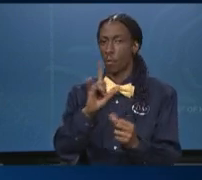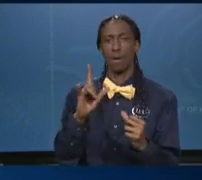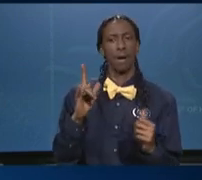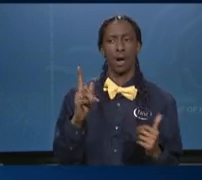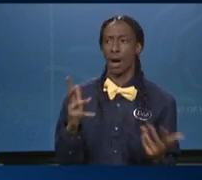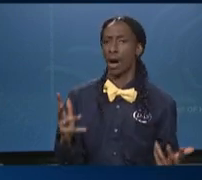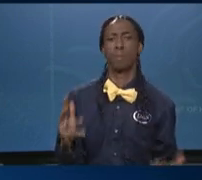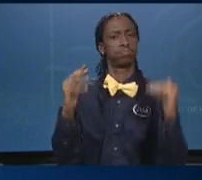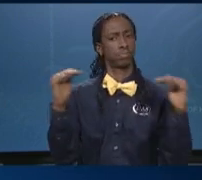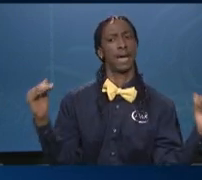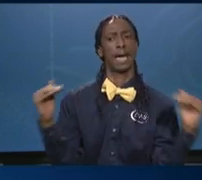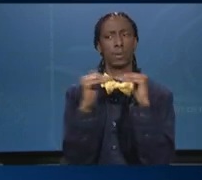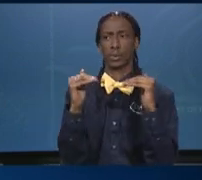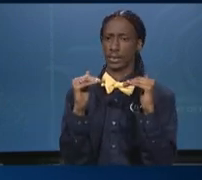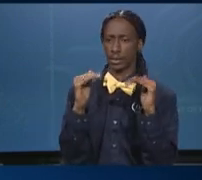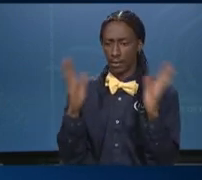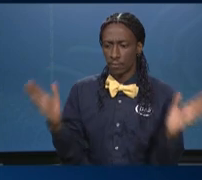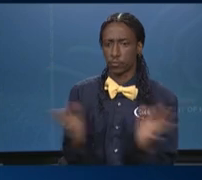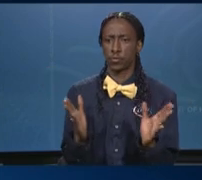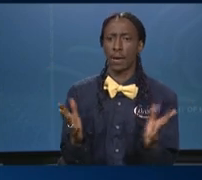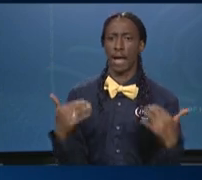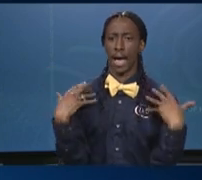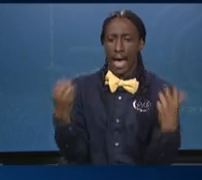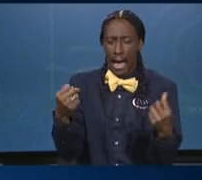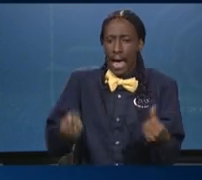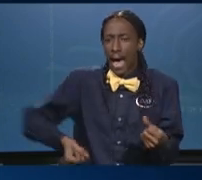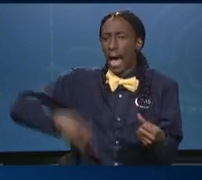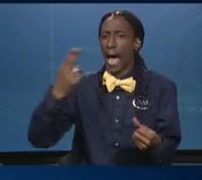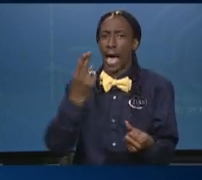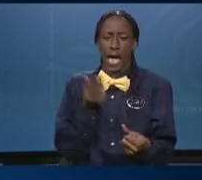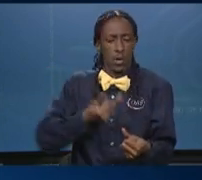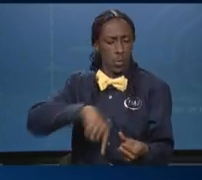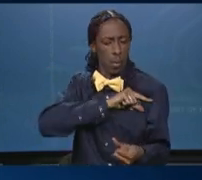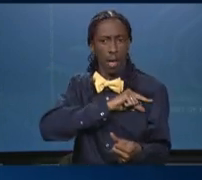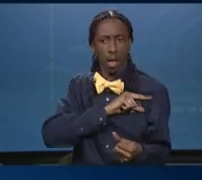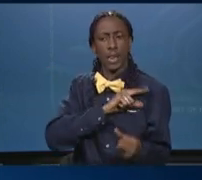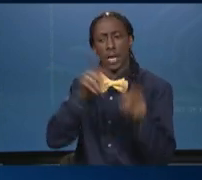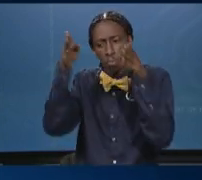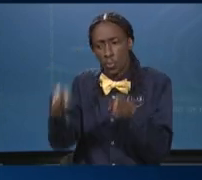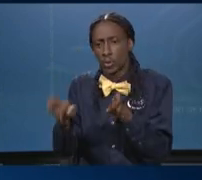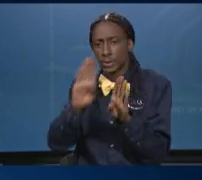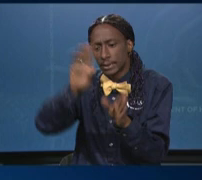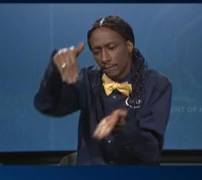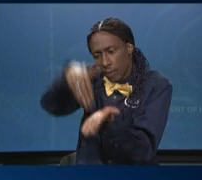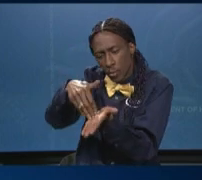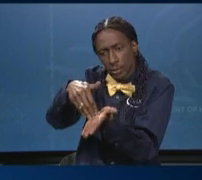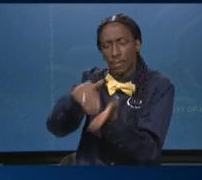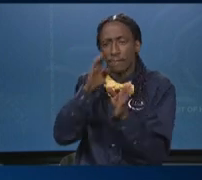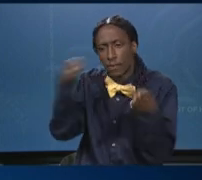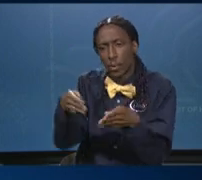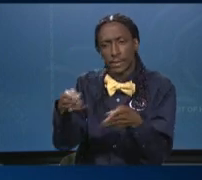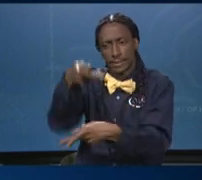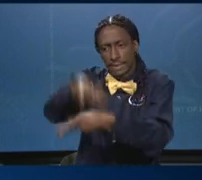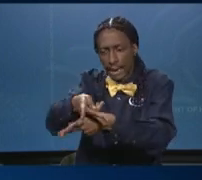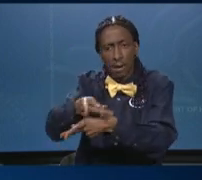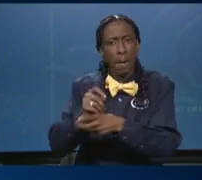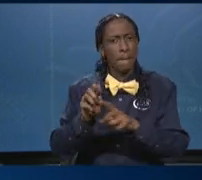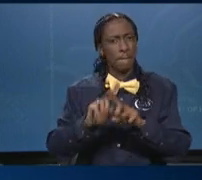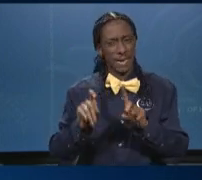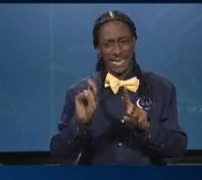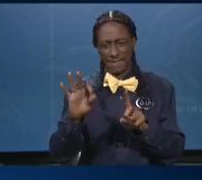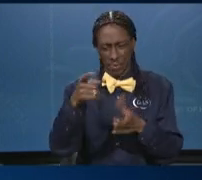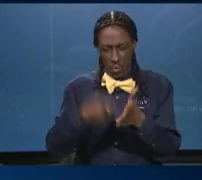high-quality person-centered care. But if the medications that you need to take to stay healthy are unaffordable or